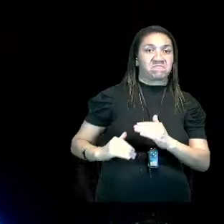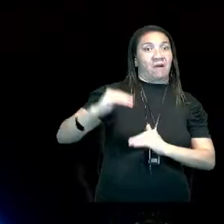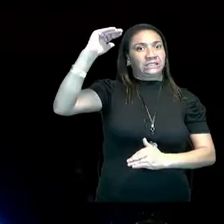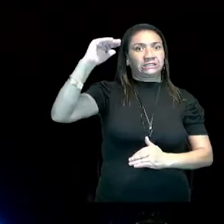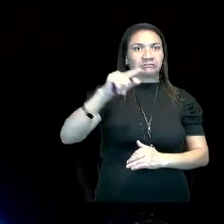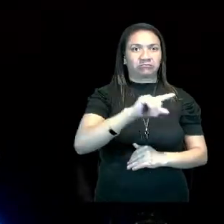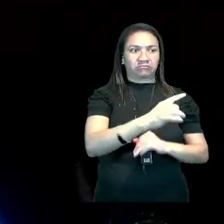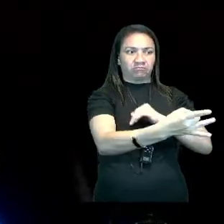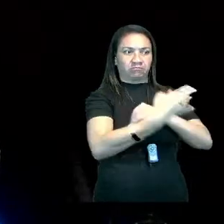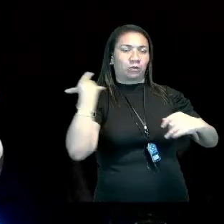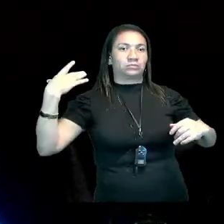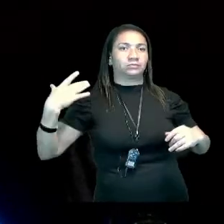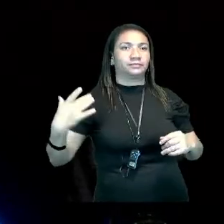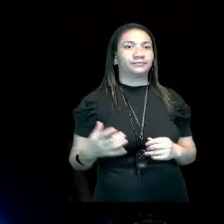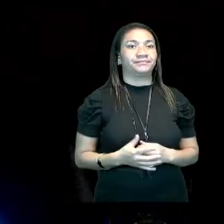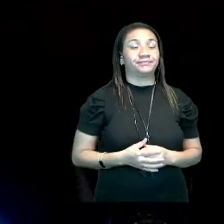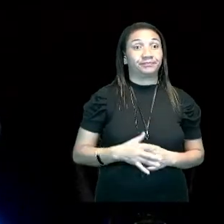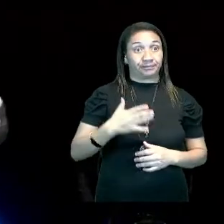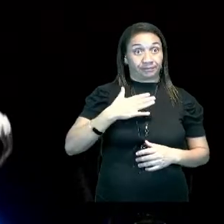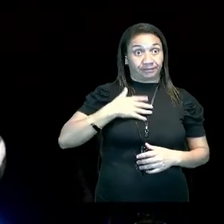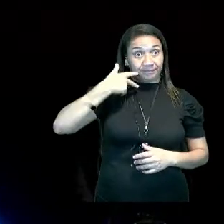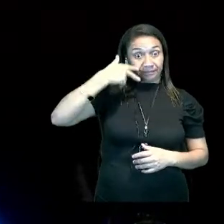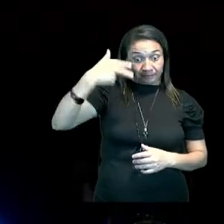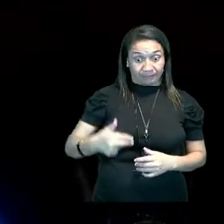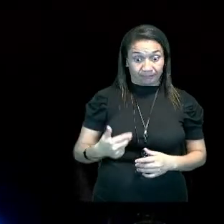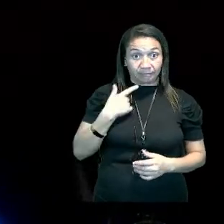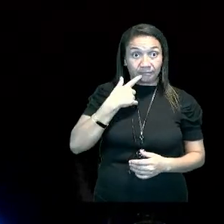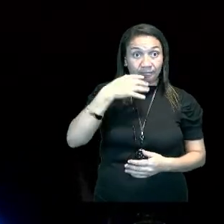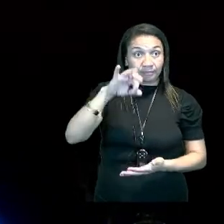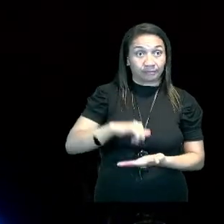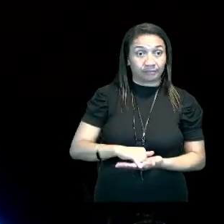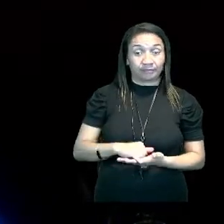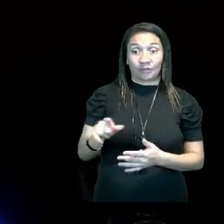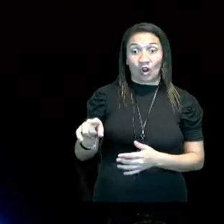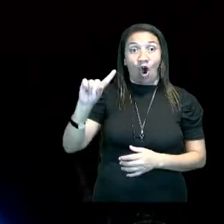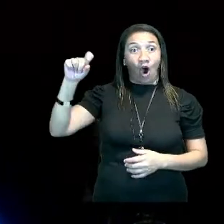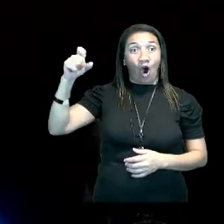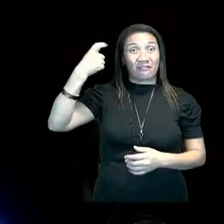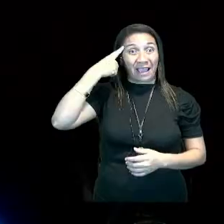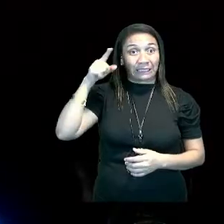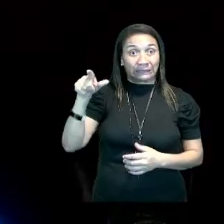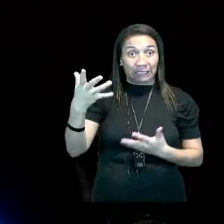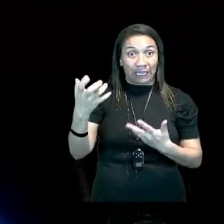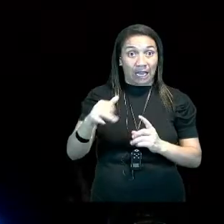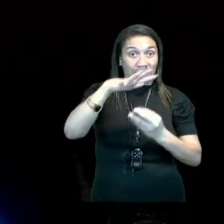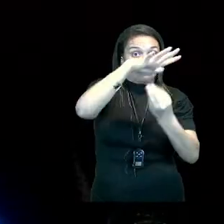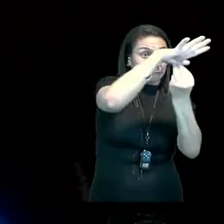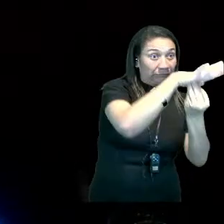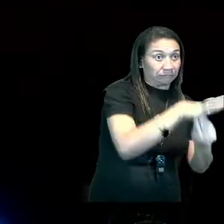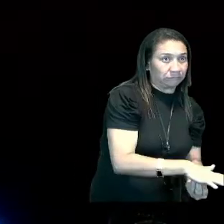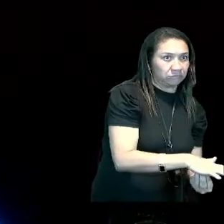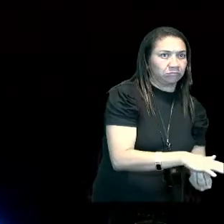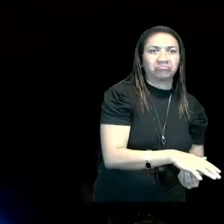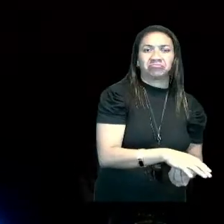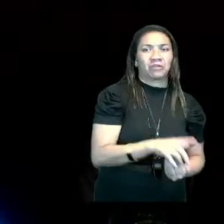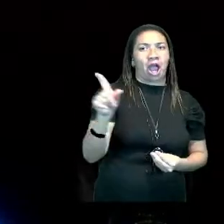And in my case, not even the most powerful men in the world were able to carry out their plan,